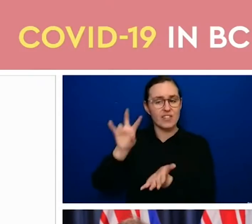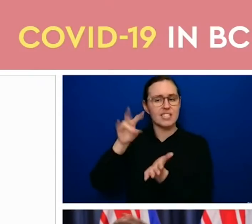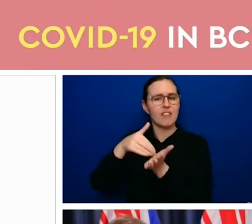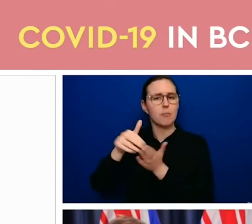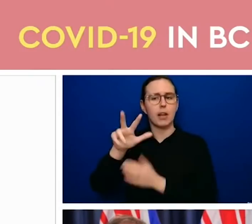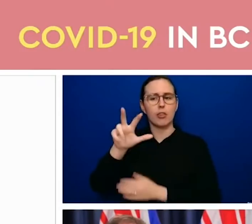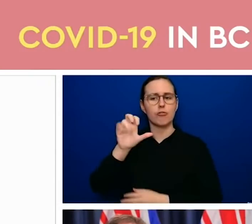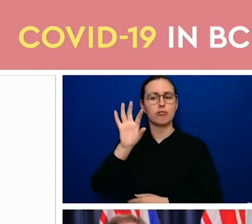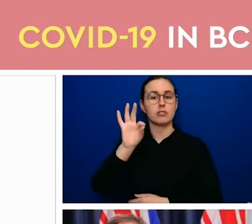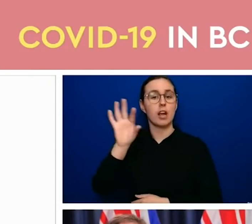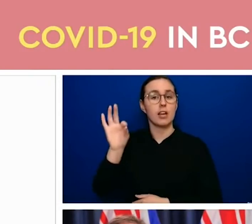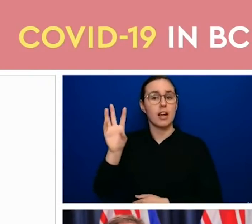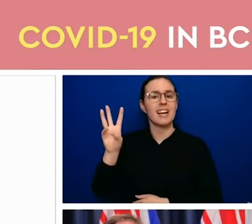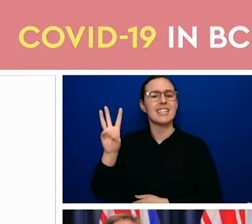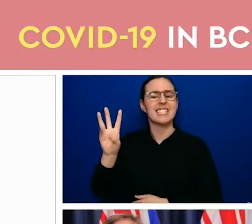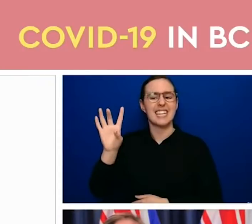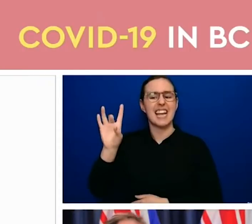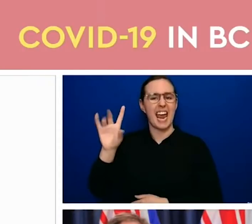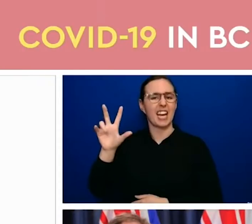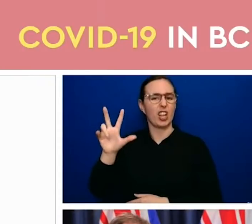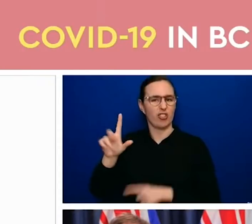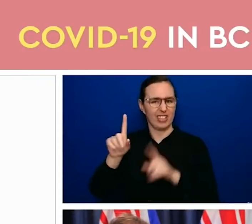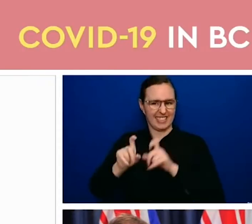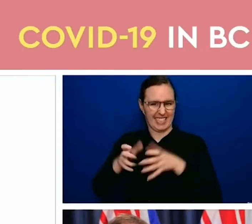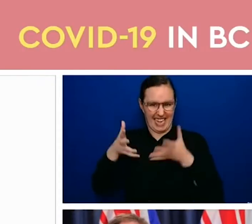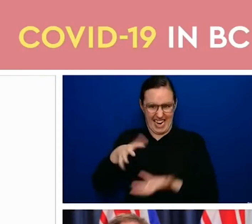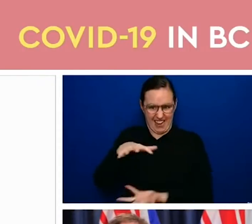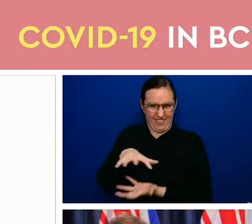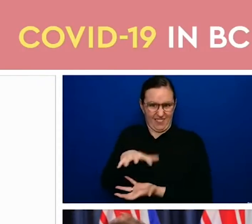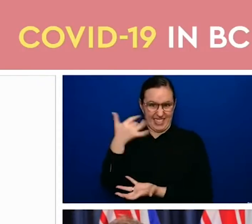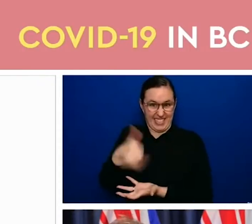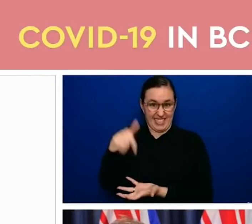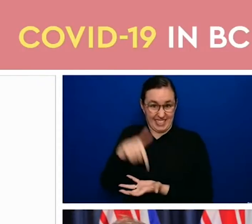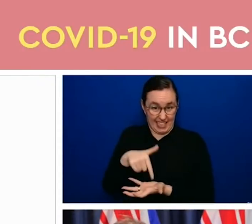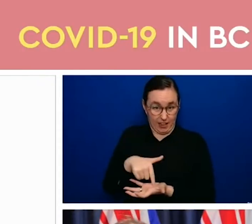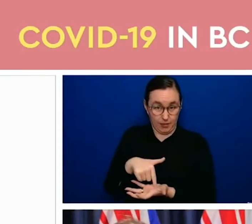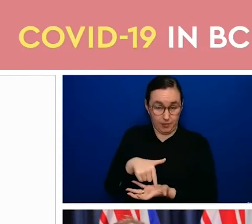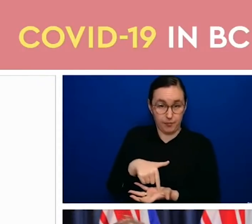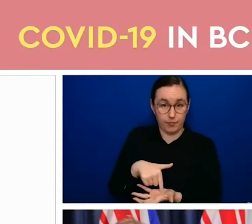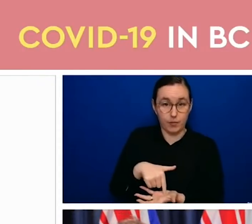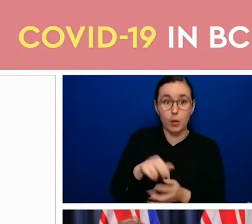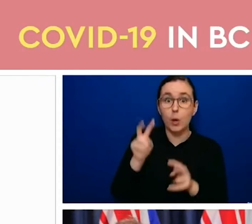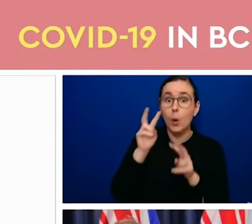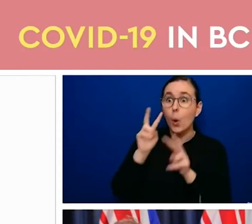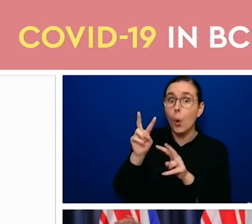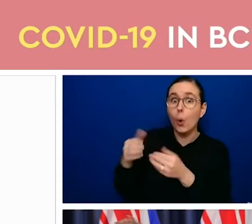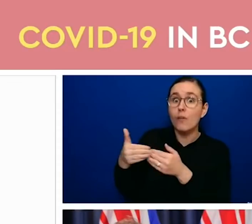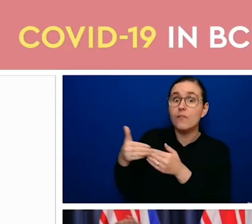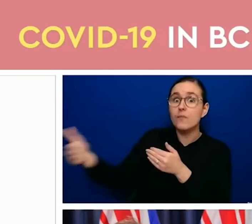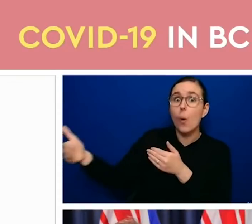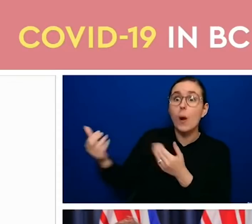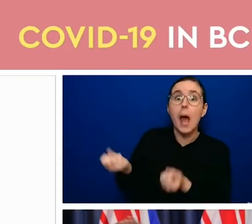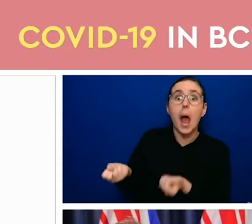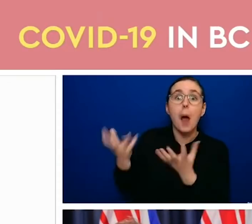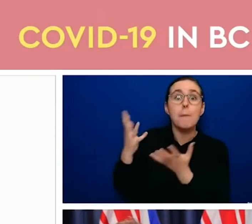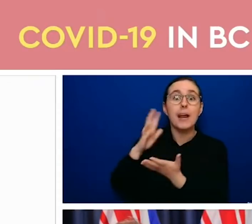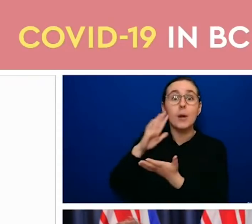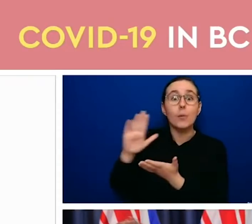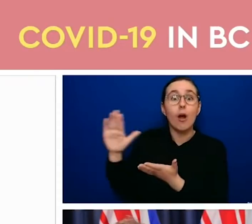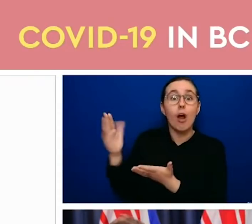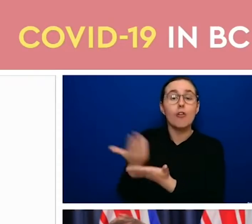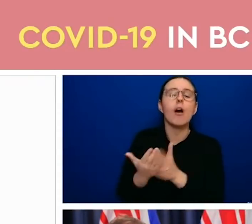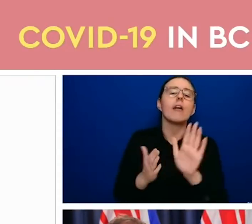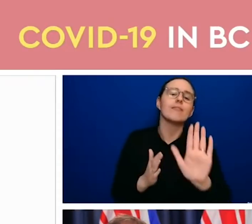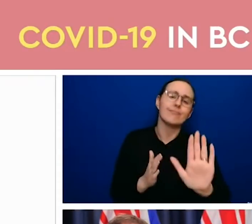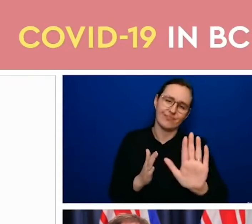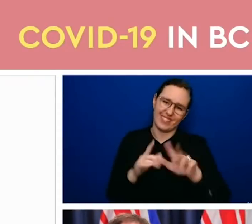7,399,683 tests in inventory. We're expecting approximately, and this depends on our distribution, when we receive them